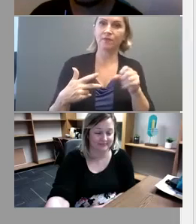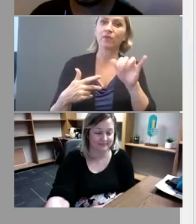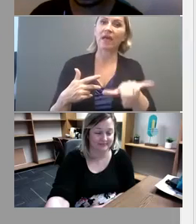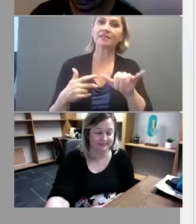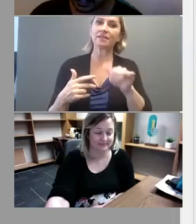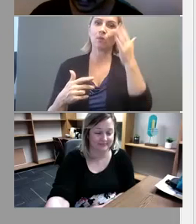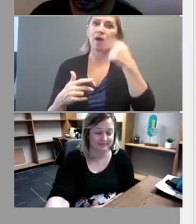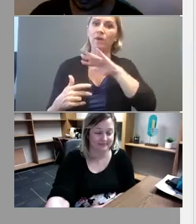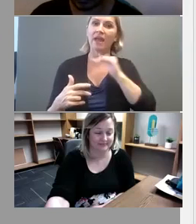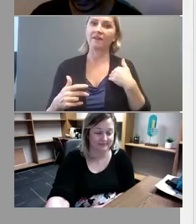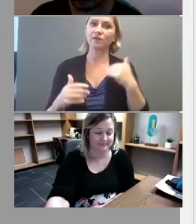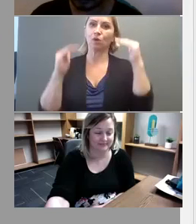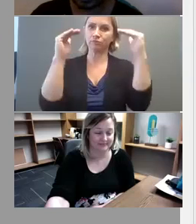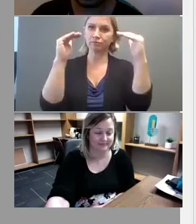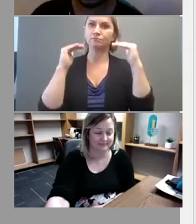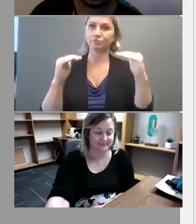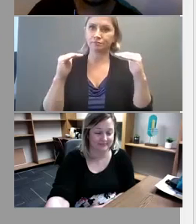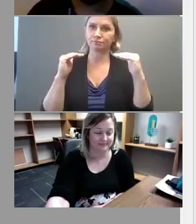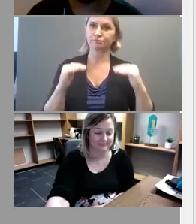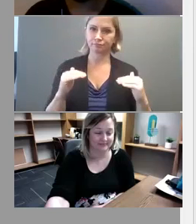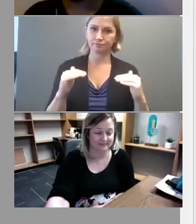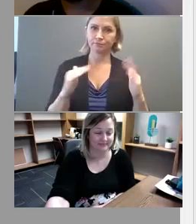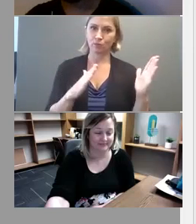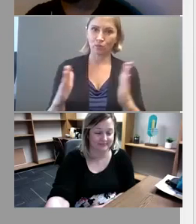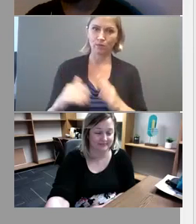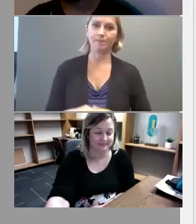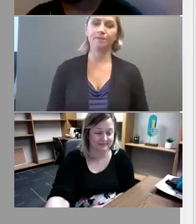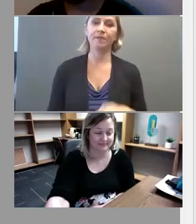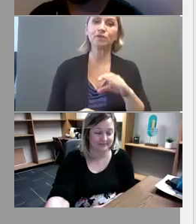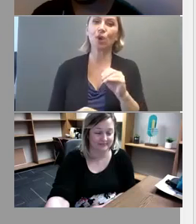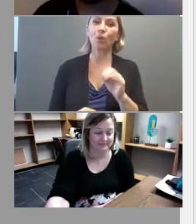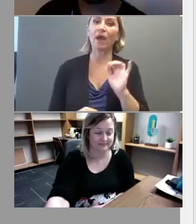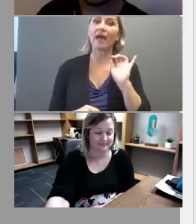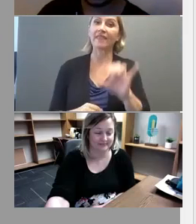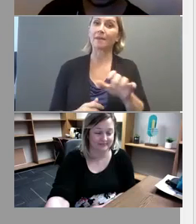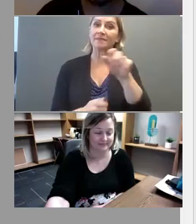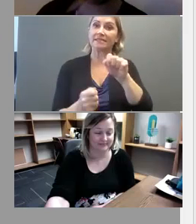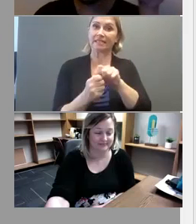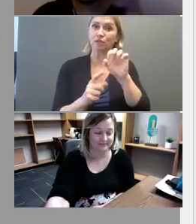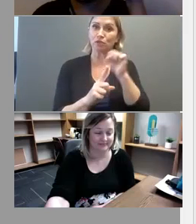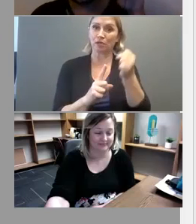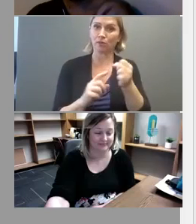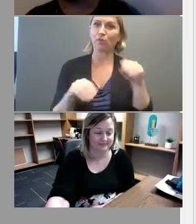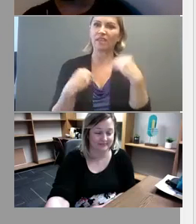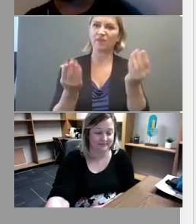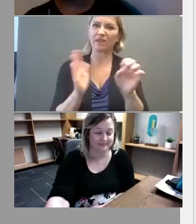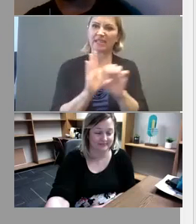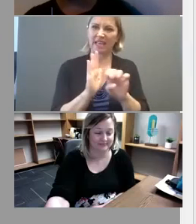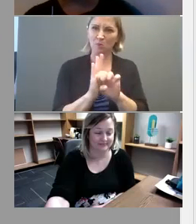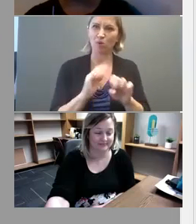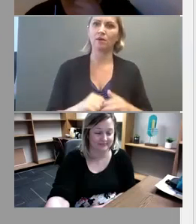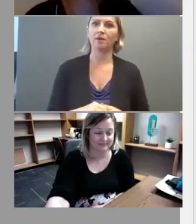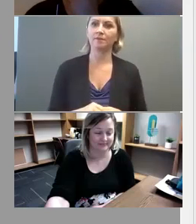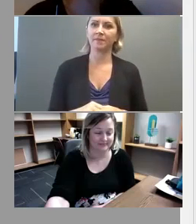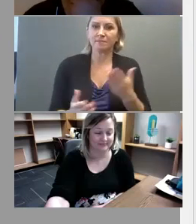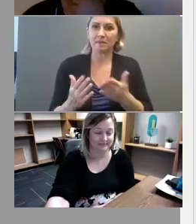we have big O, big theta, and big omega. Okay, so given this particular case, let's look at an example because this might look a bit